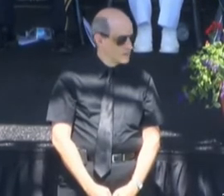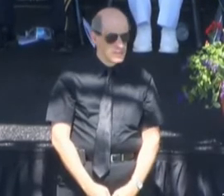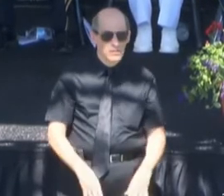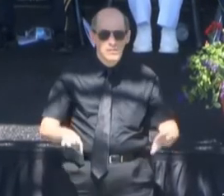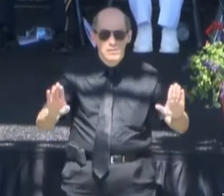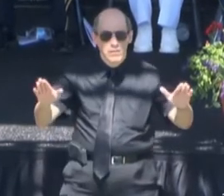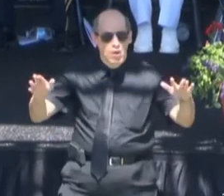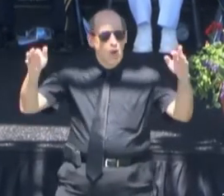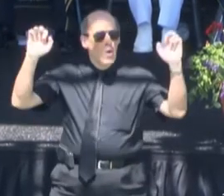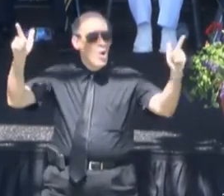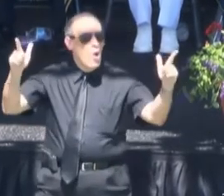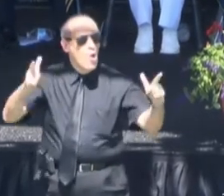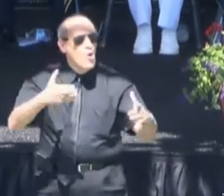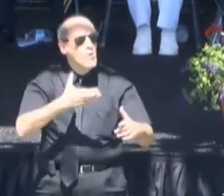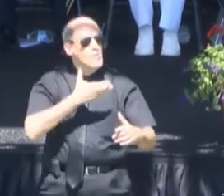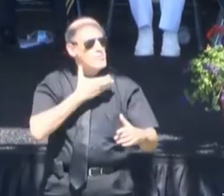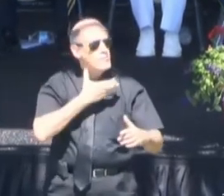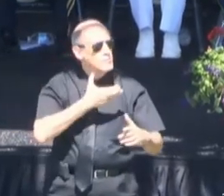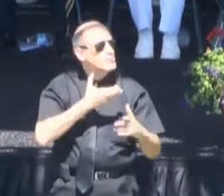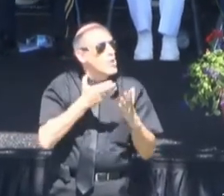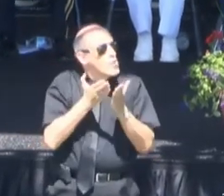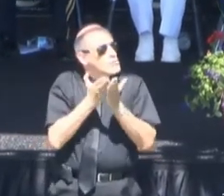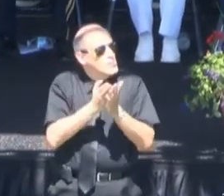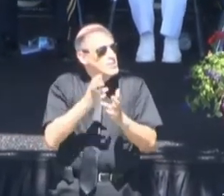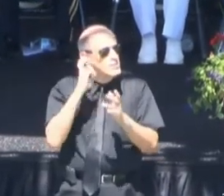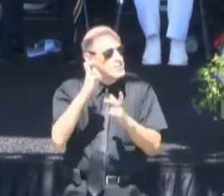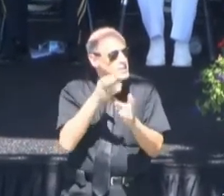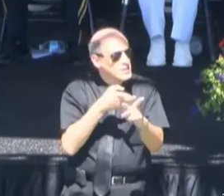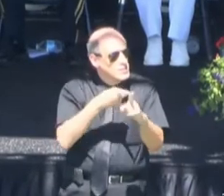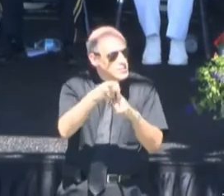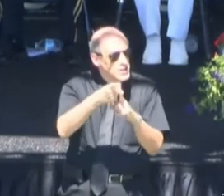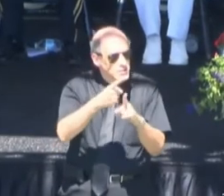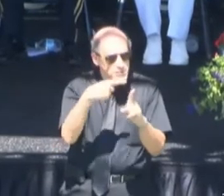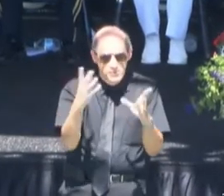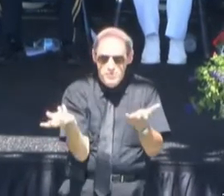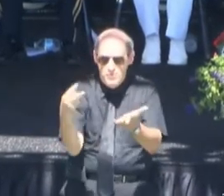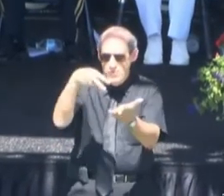Will all marine transportation majors please rise?